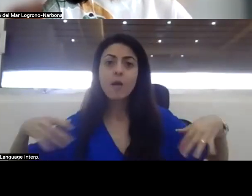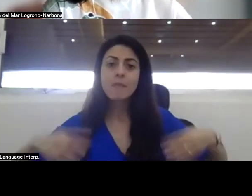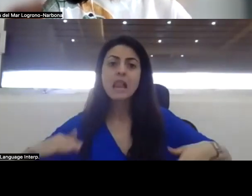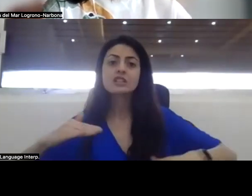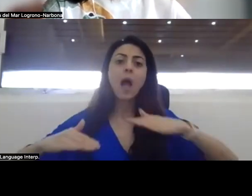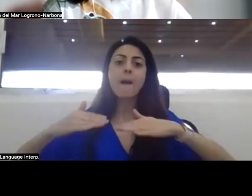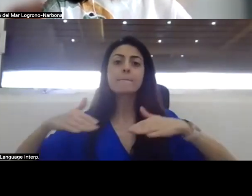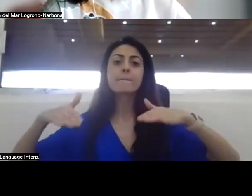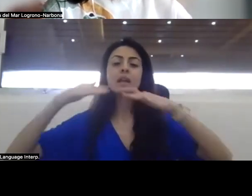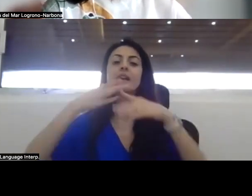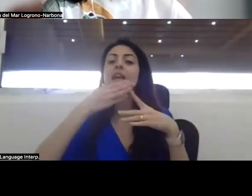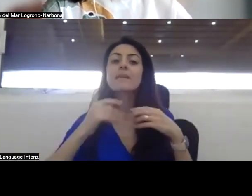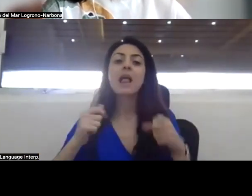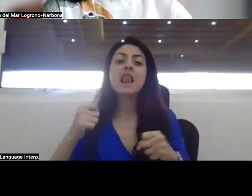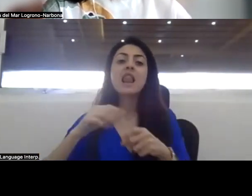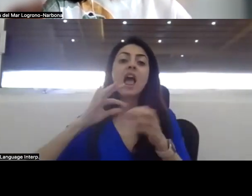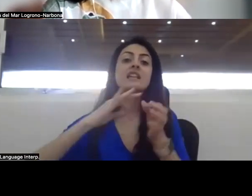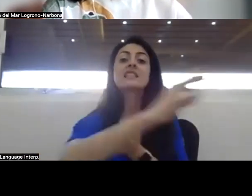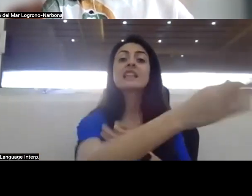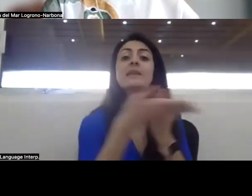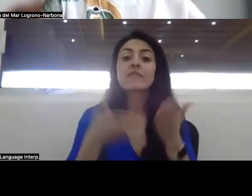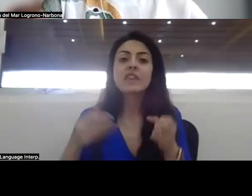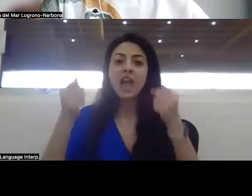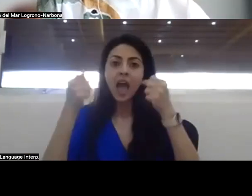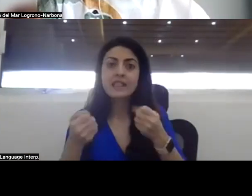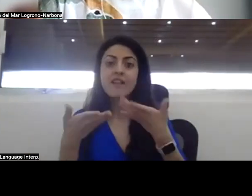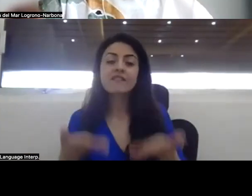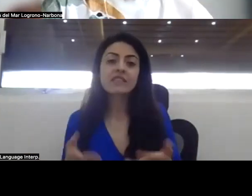the OPDs, and the process we've built, tried to make it as